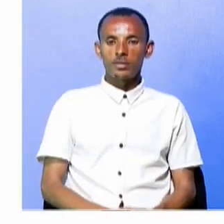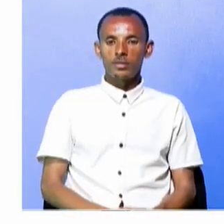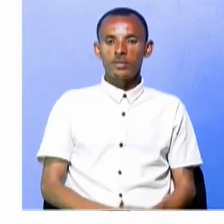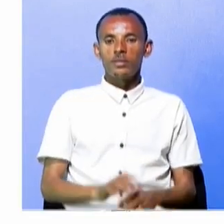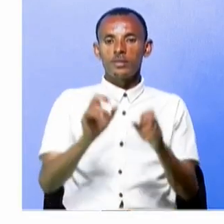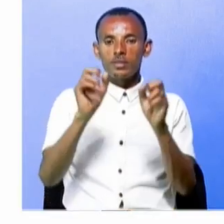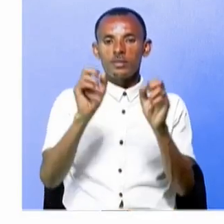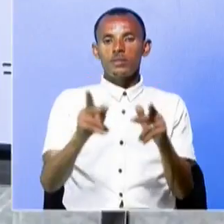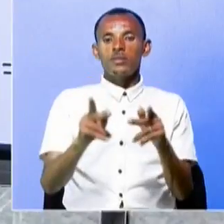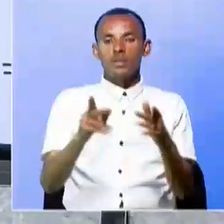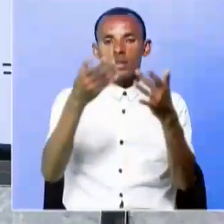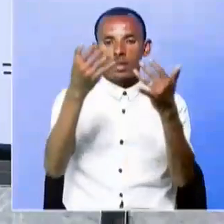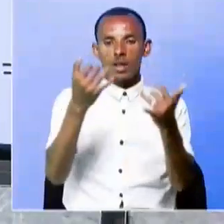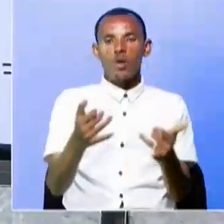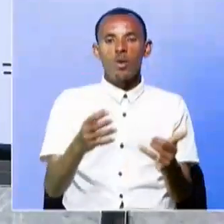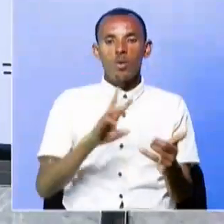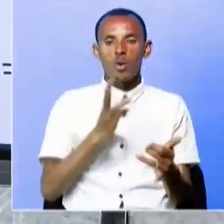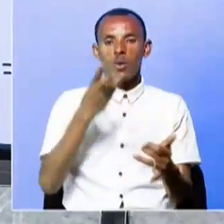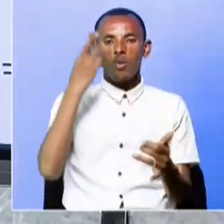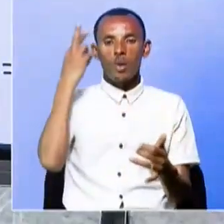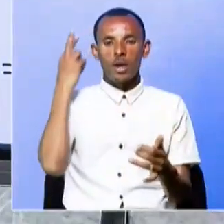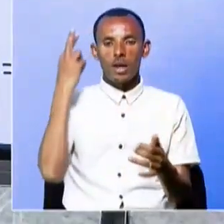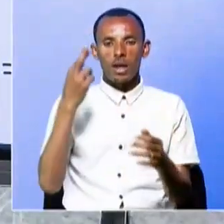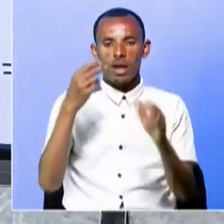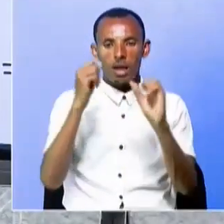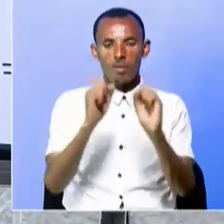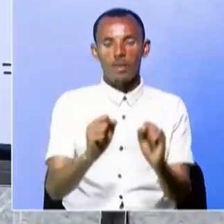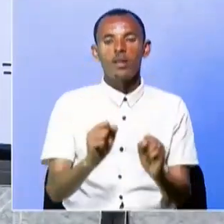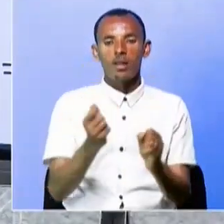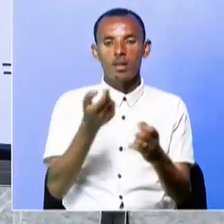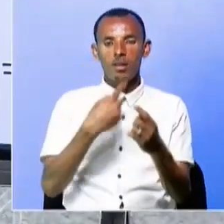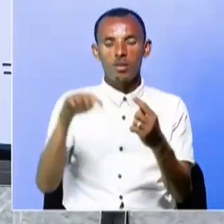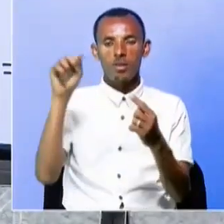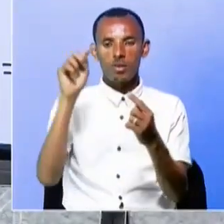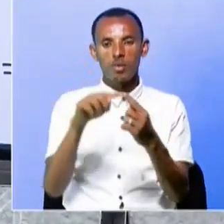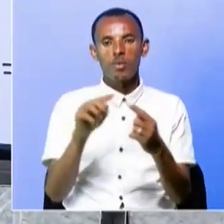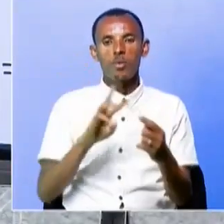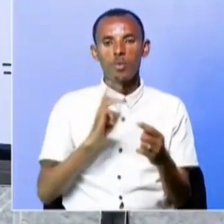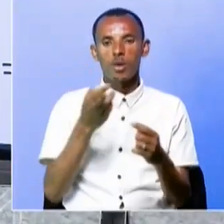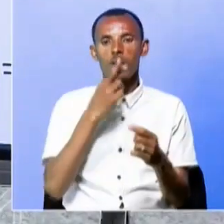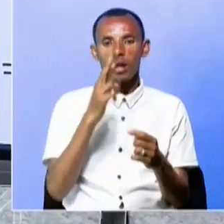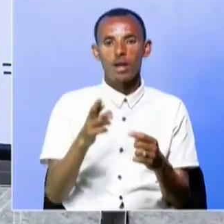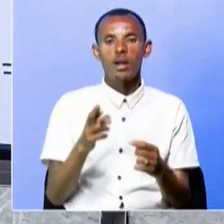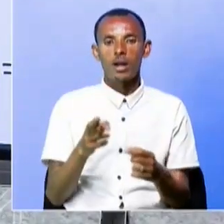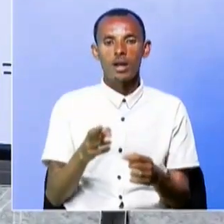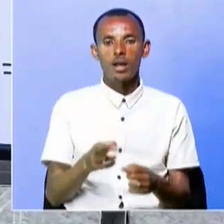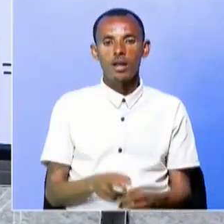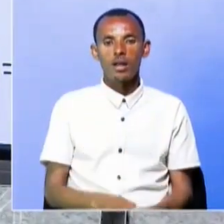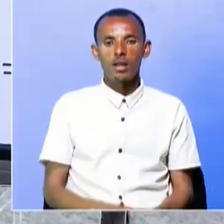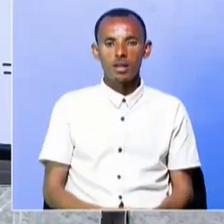Okay, now we were able to, here we are,